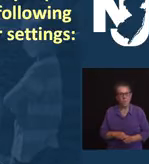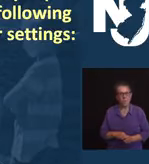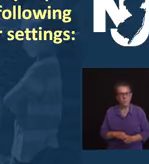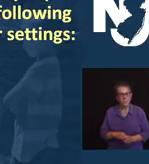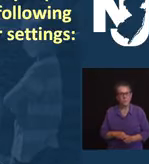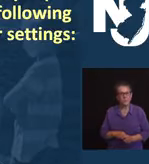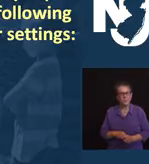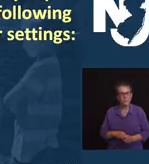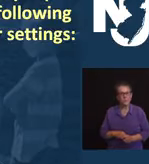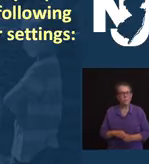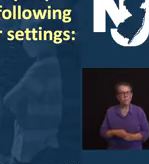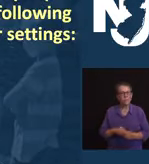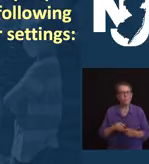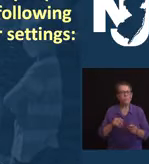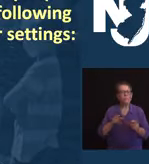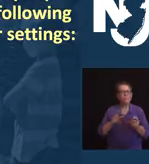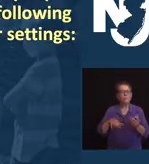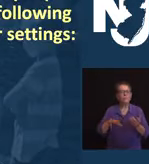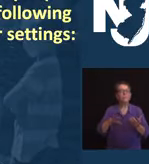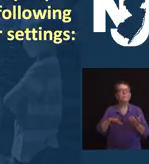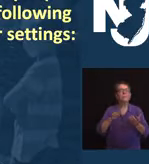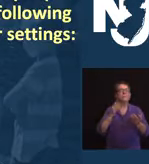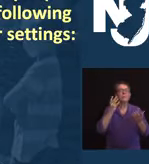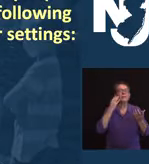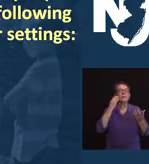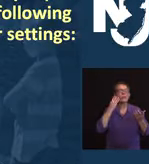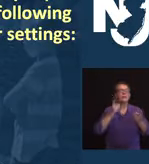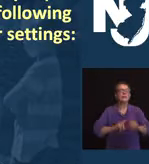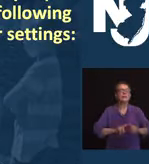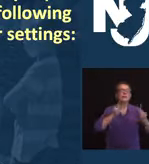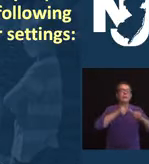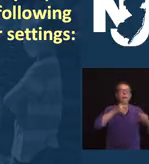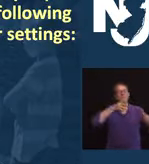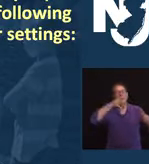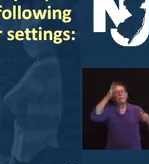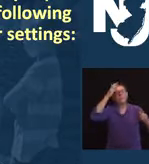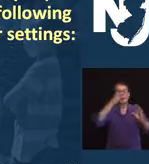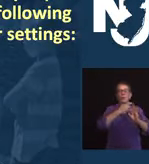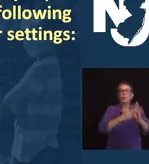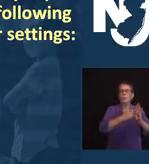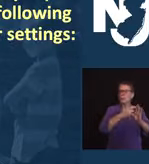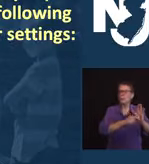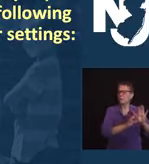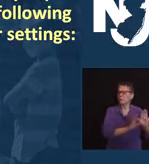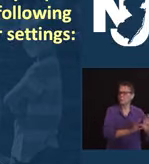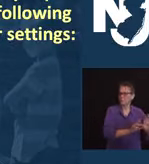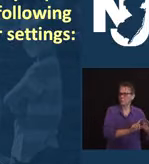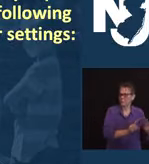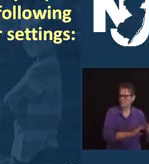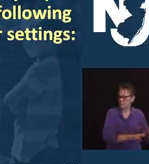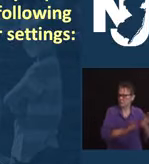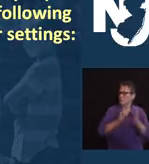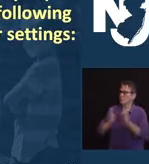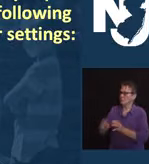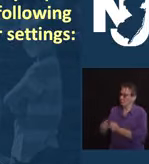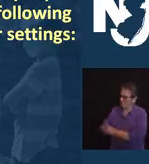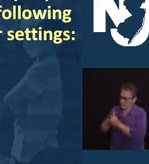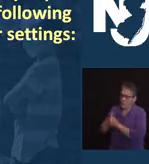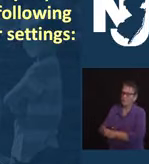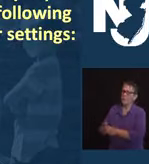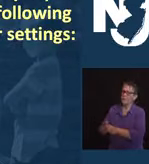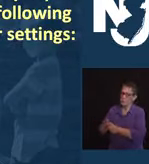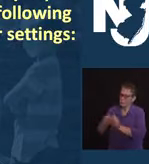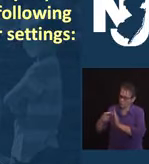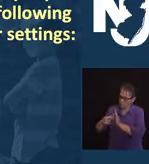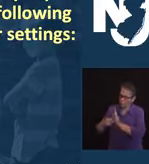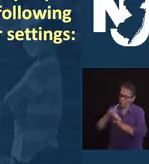that we had in place over the past couple of months. So this is going to allow folks to be able to get more fans, assuming they do it